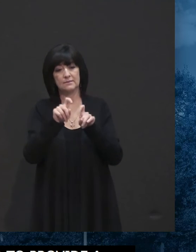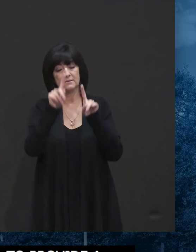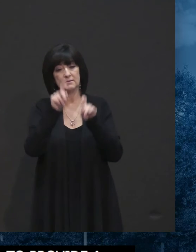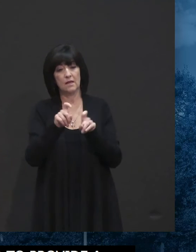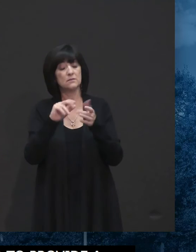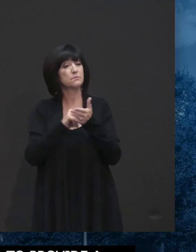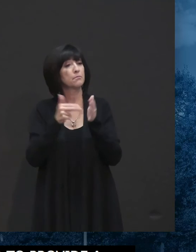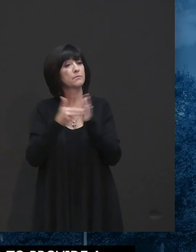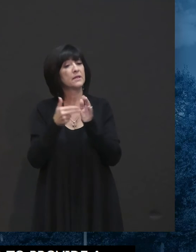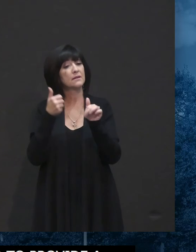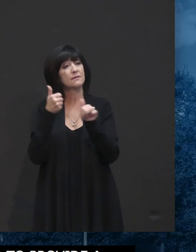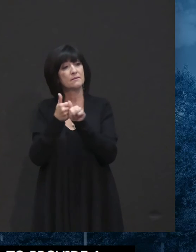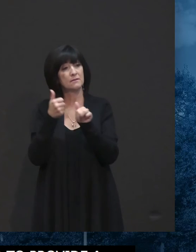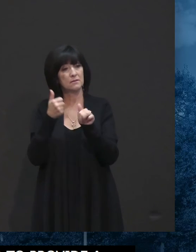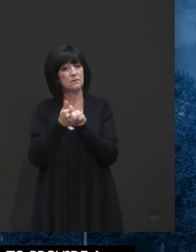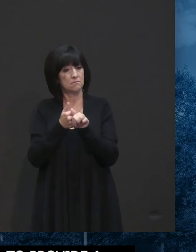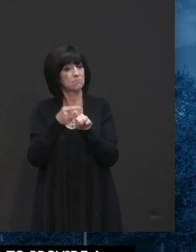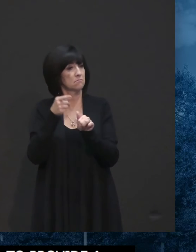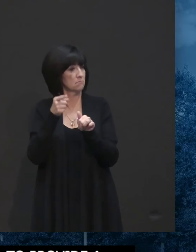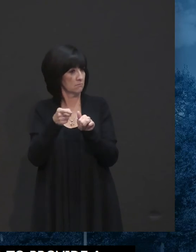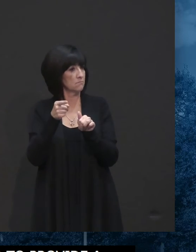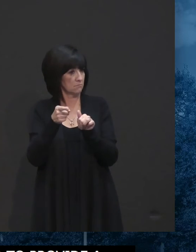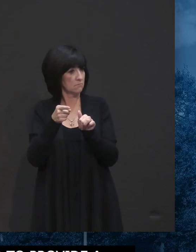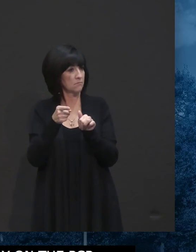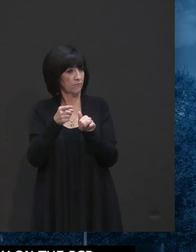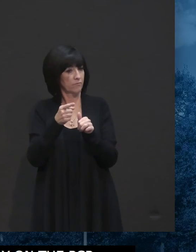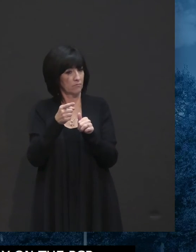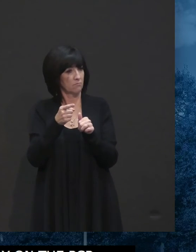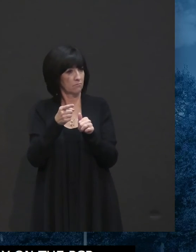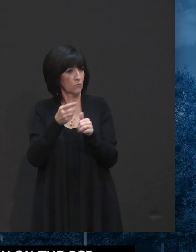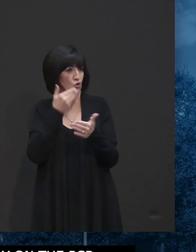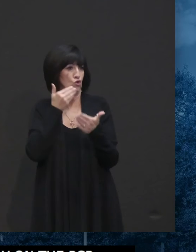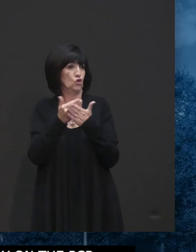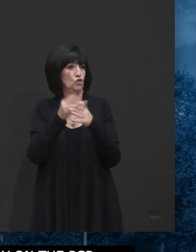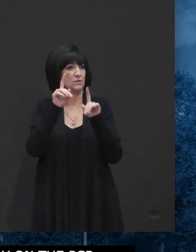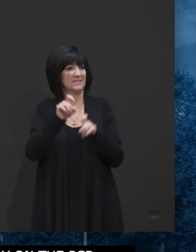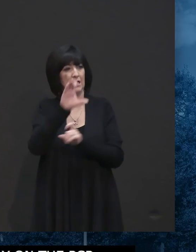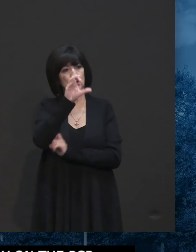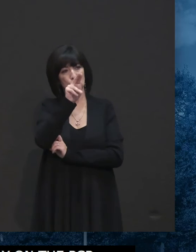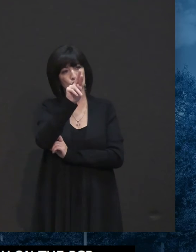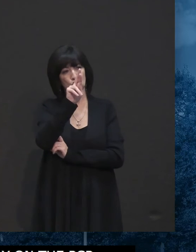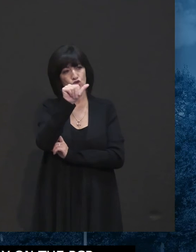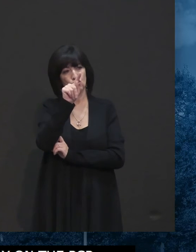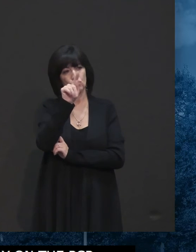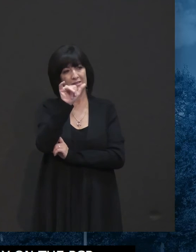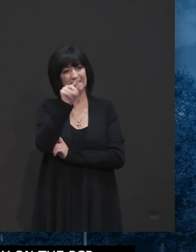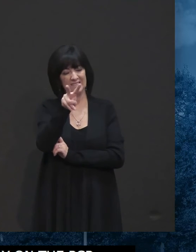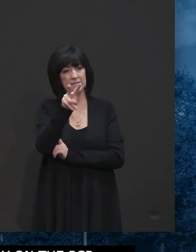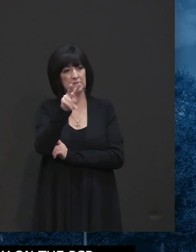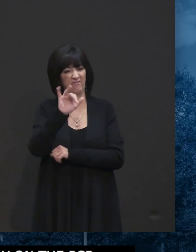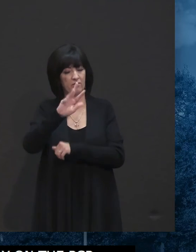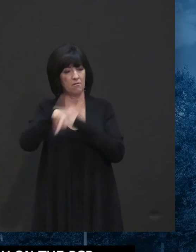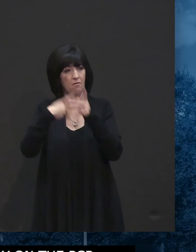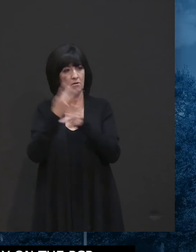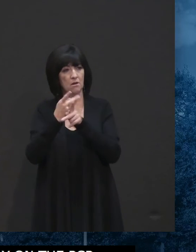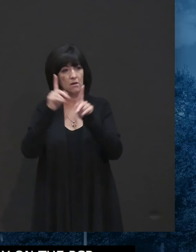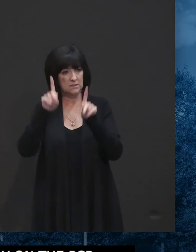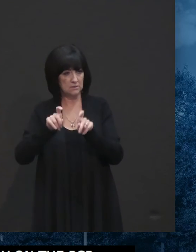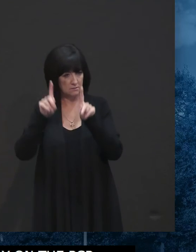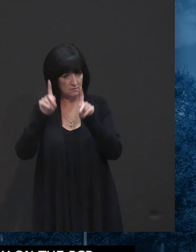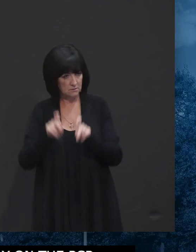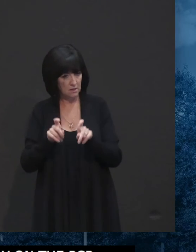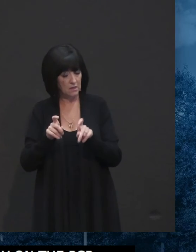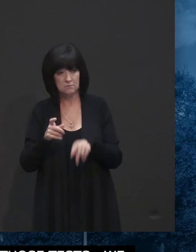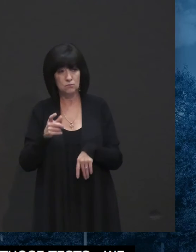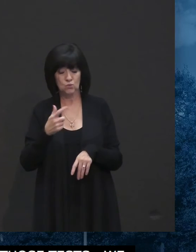an accurate test. Curative is one of those tests. We don't have concerns about running out